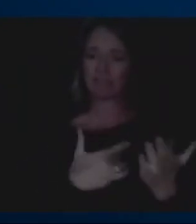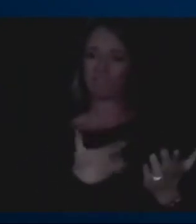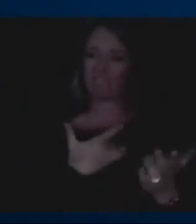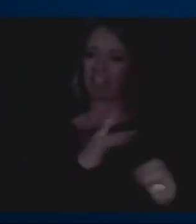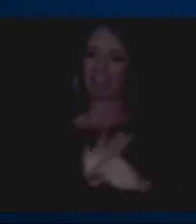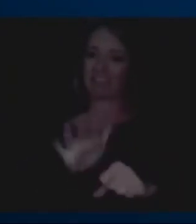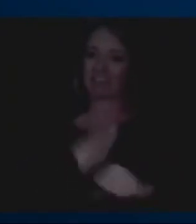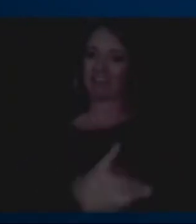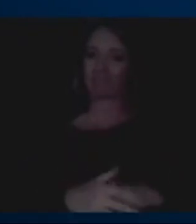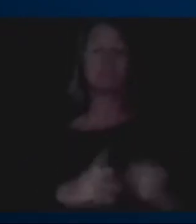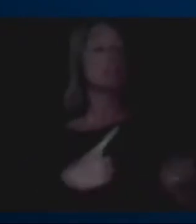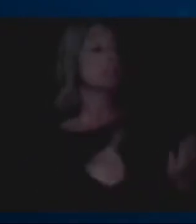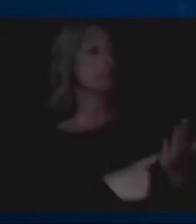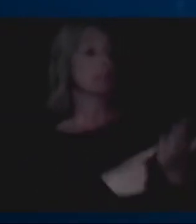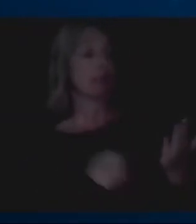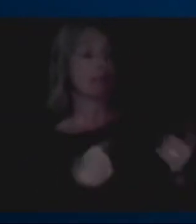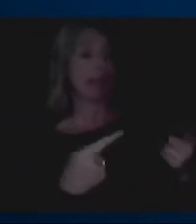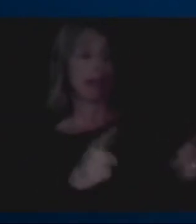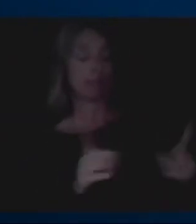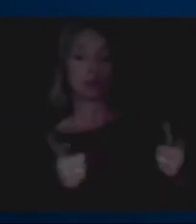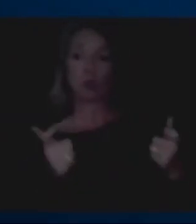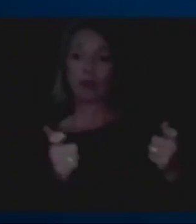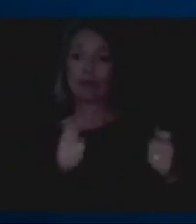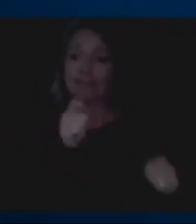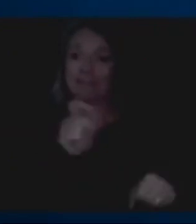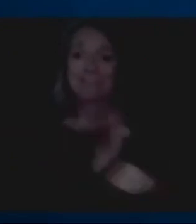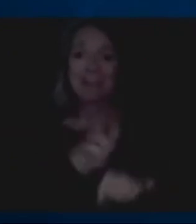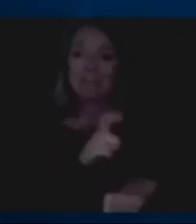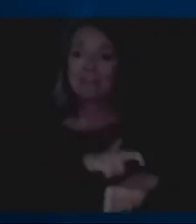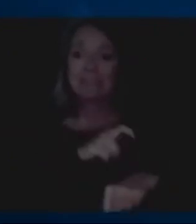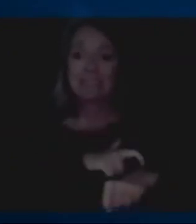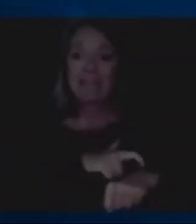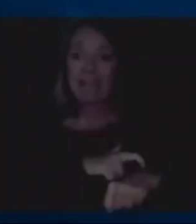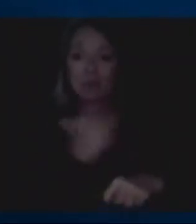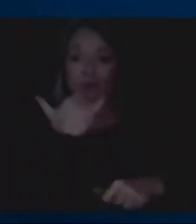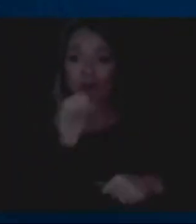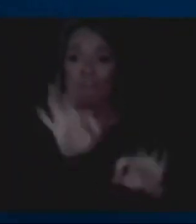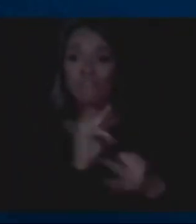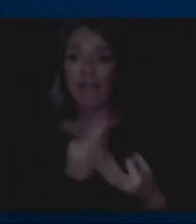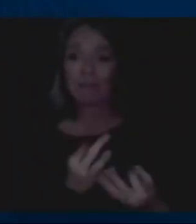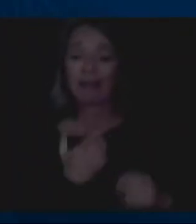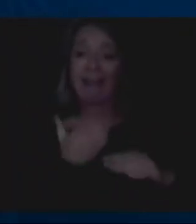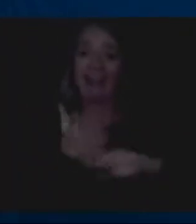happens so quickly, there's not even time, and we call family after it's done.